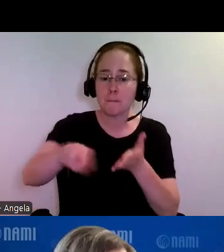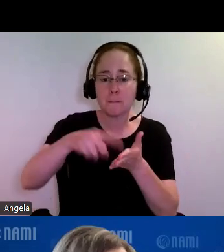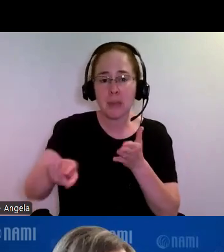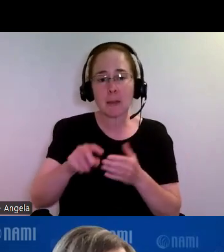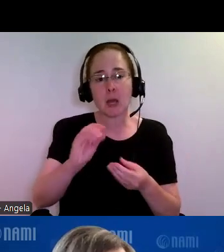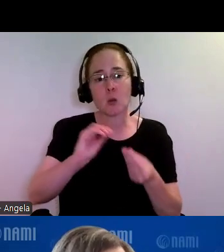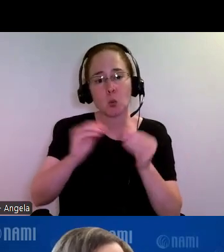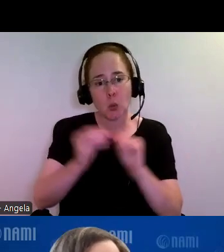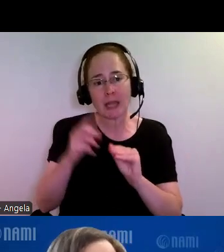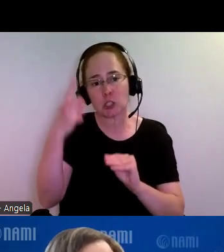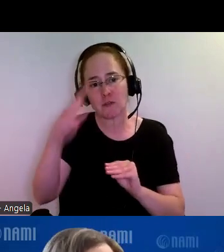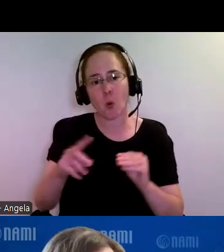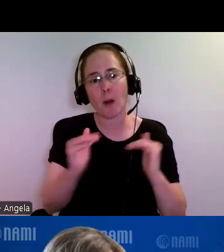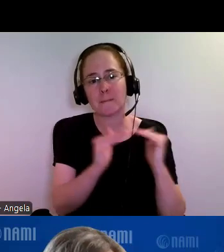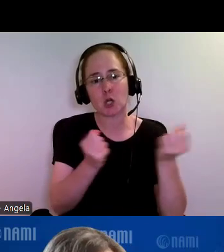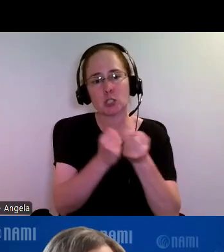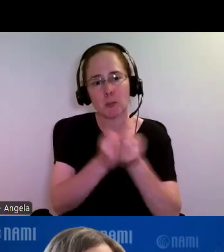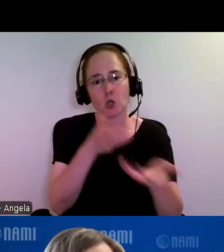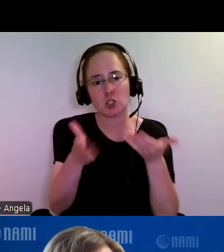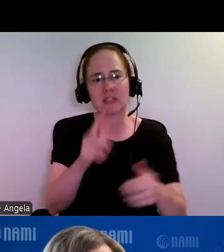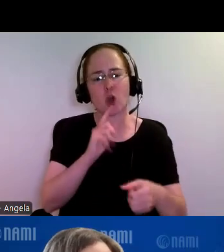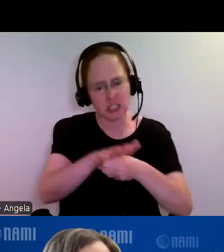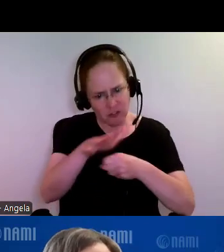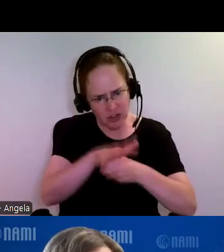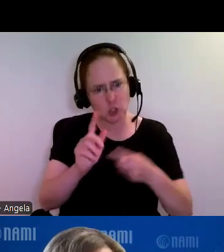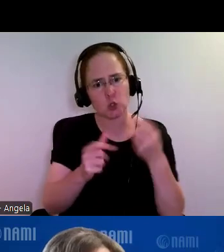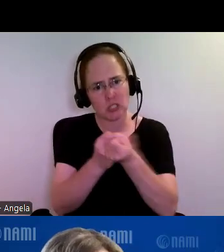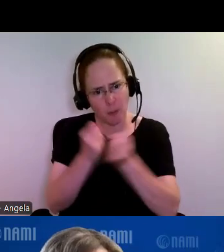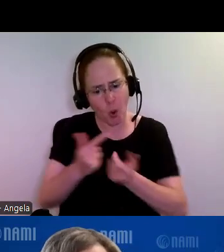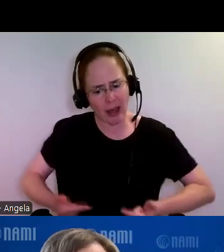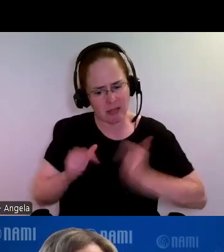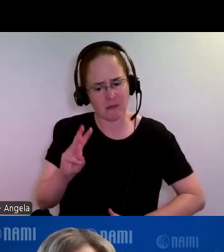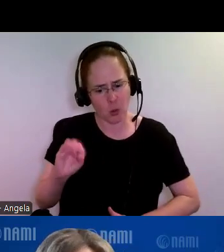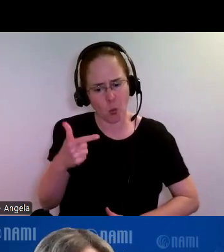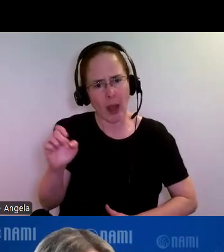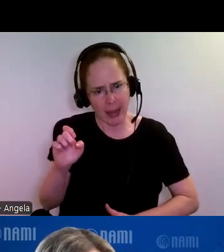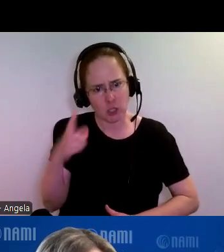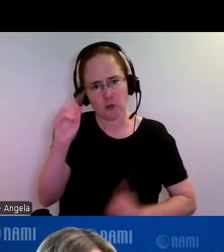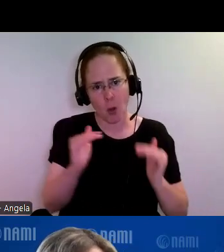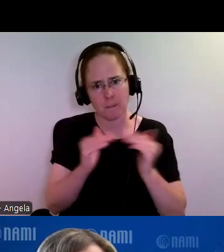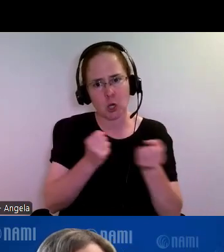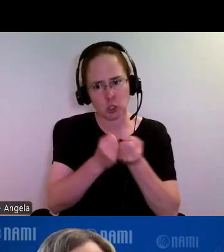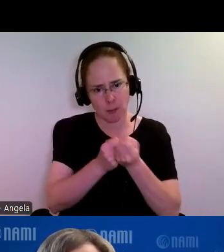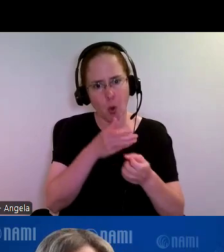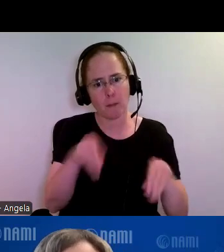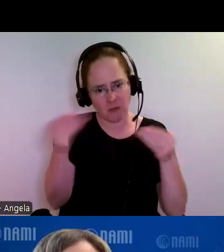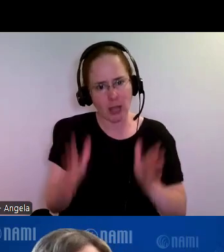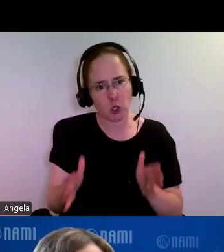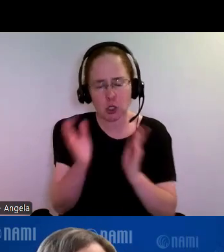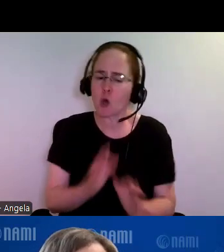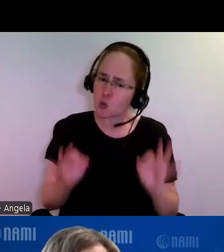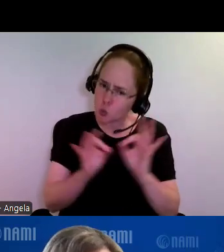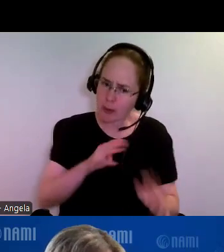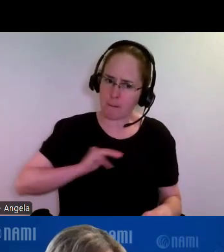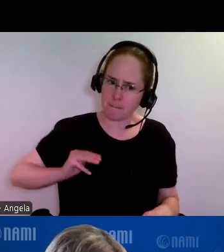peer support services are sufficient to support a living wage for peer support providers who are critical